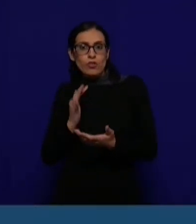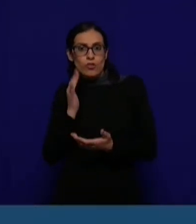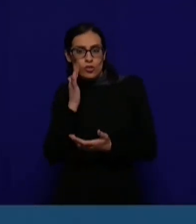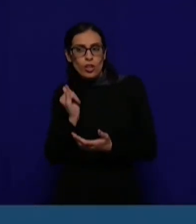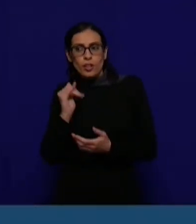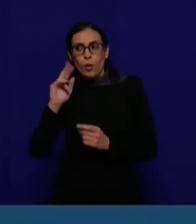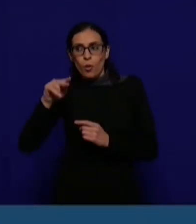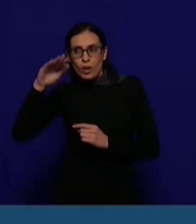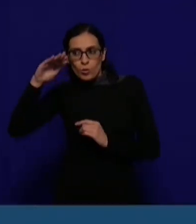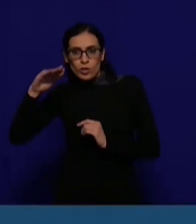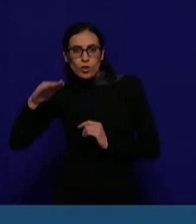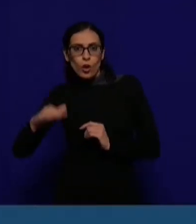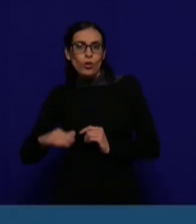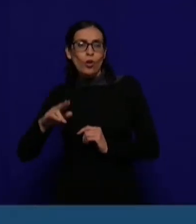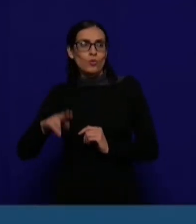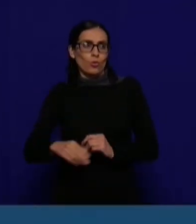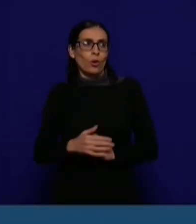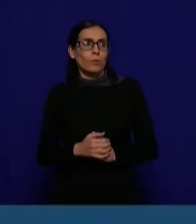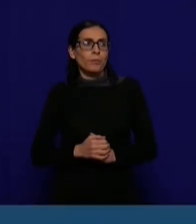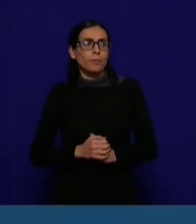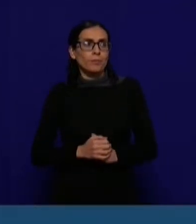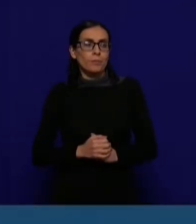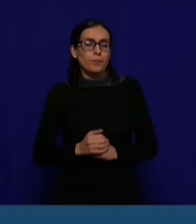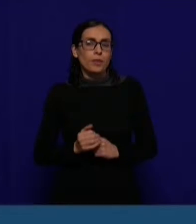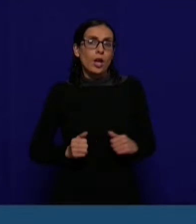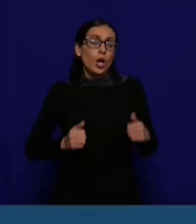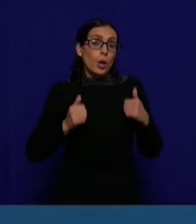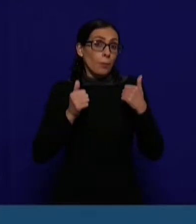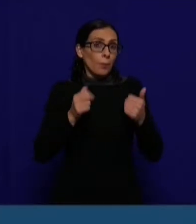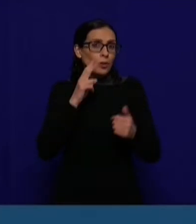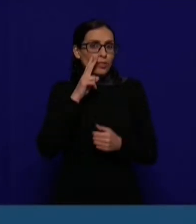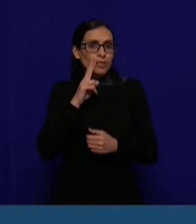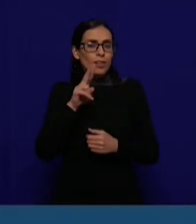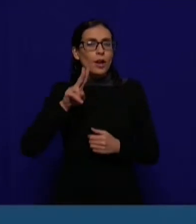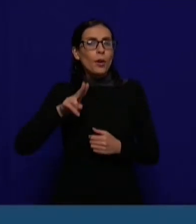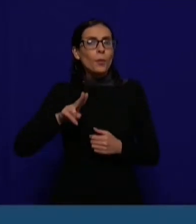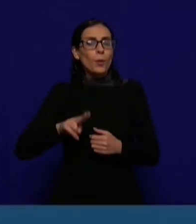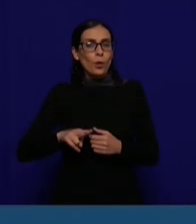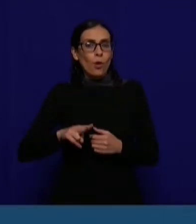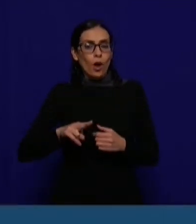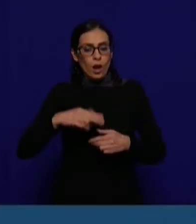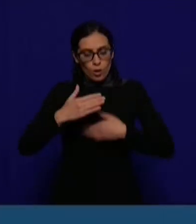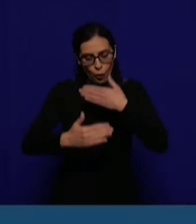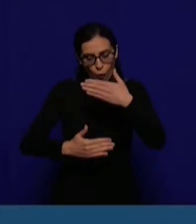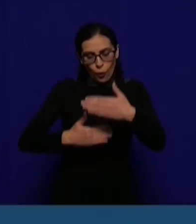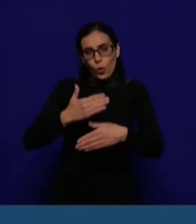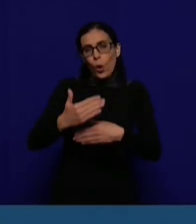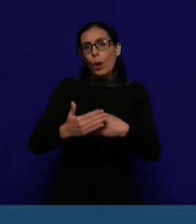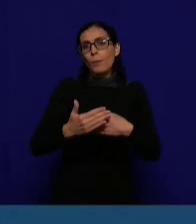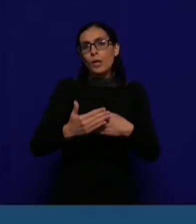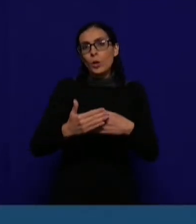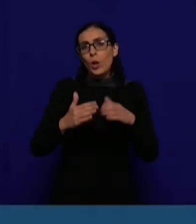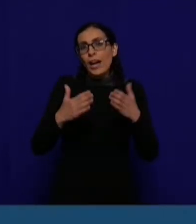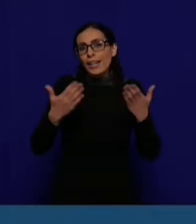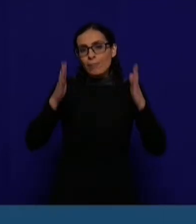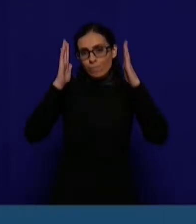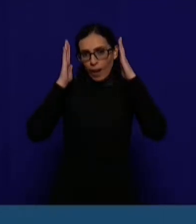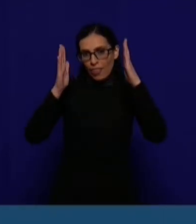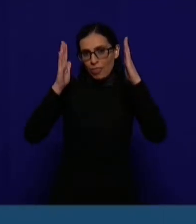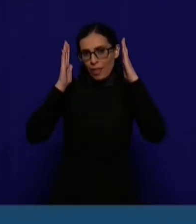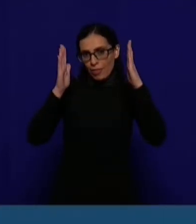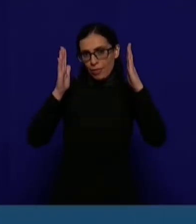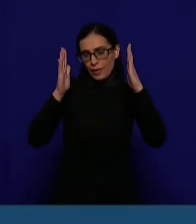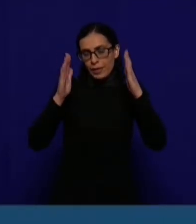nieżel l-isfel. Importanti li nħarsu wkoll lejn nkomplu għaddejjin bil-mezzi ta' prevenzjoni.